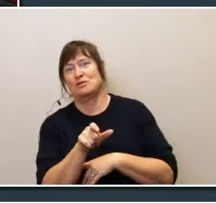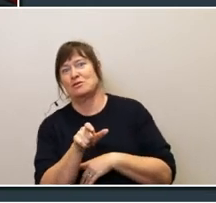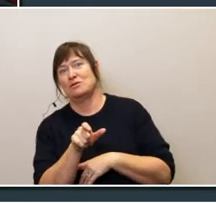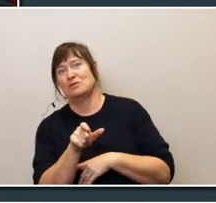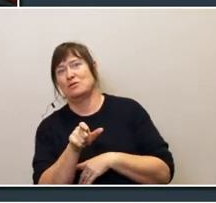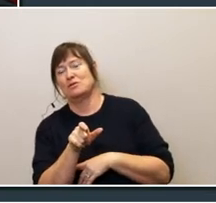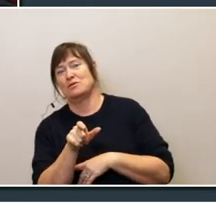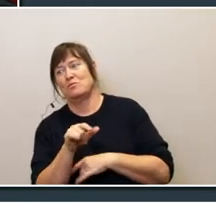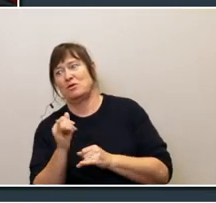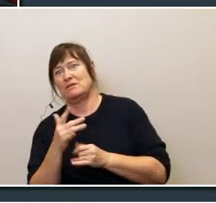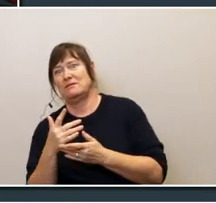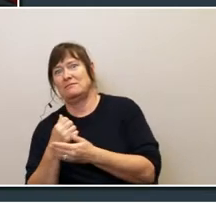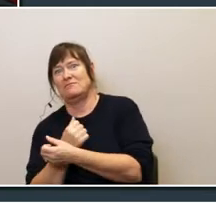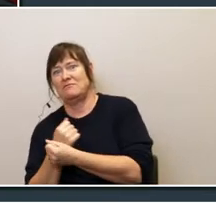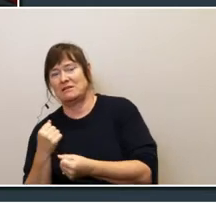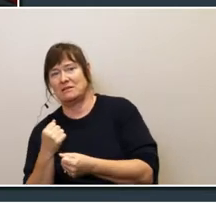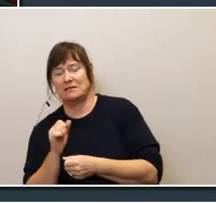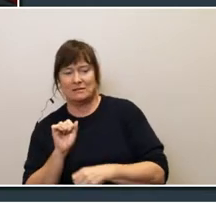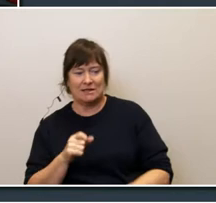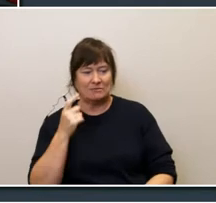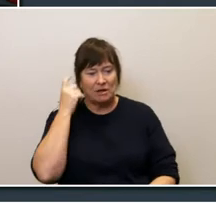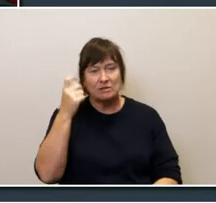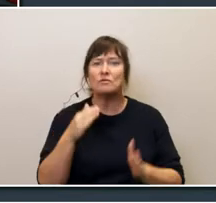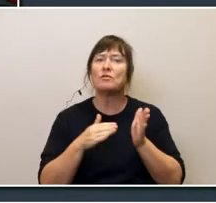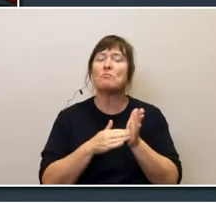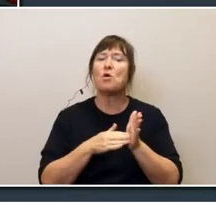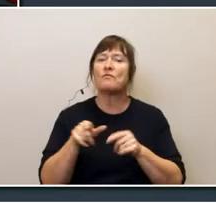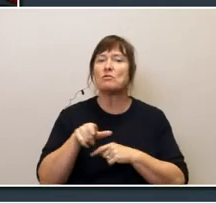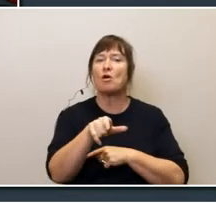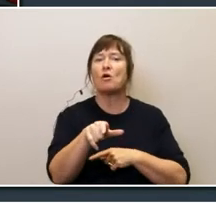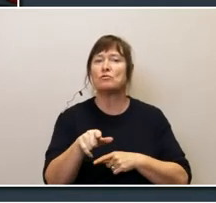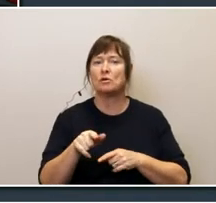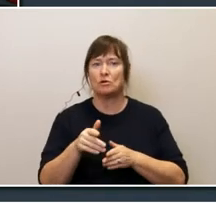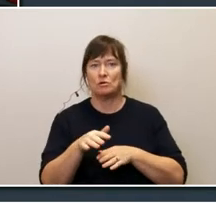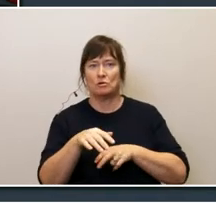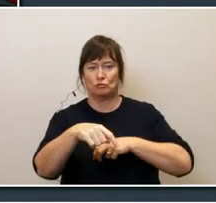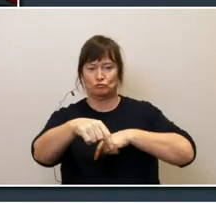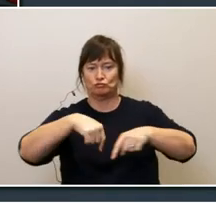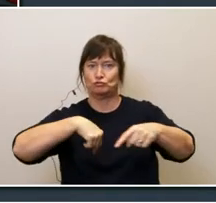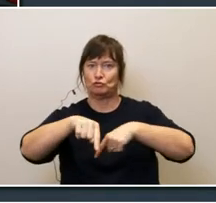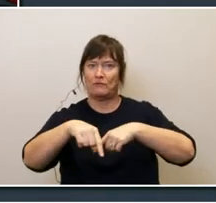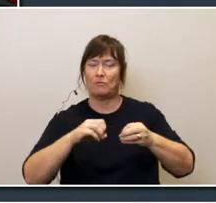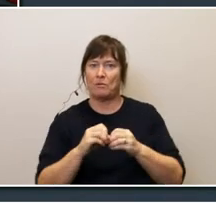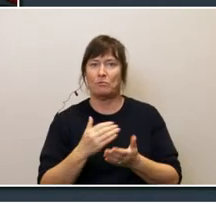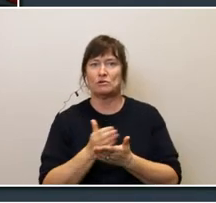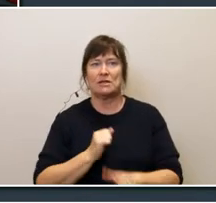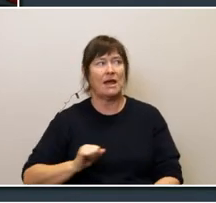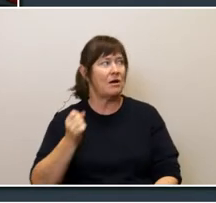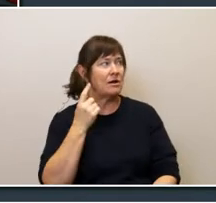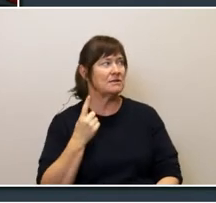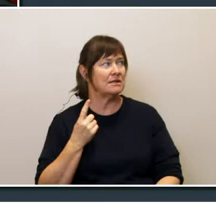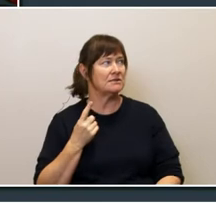Yeah, we're really concerned about the Murphy Road traffic problem, we'll share our ideas